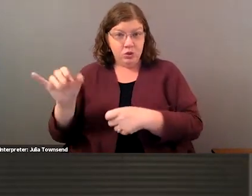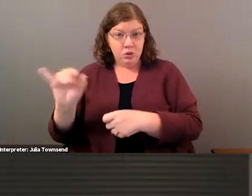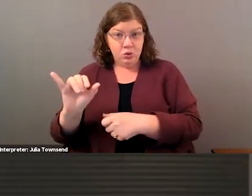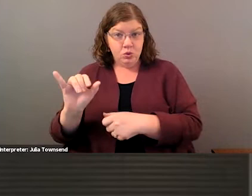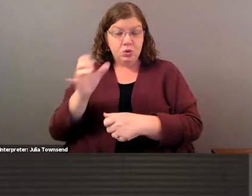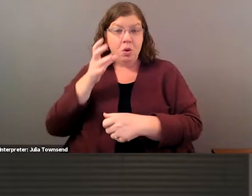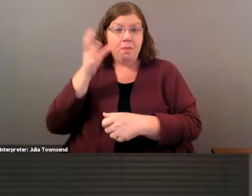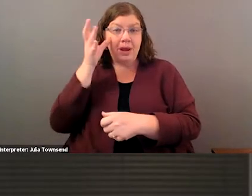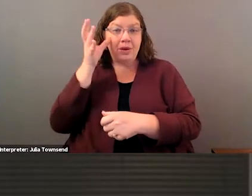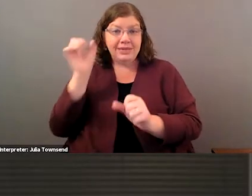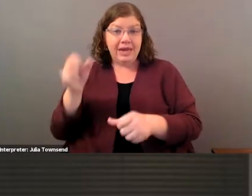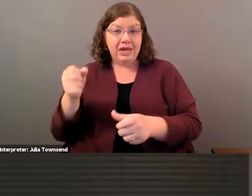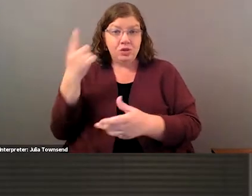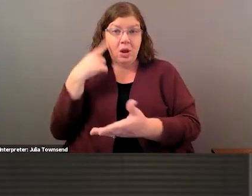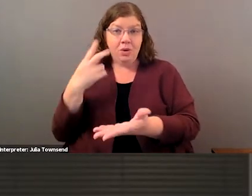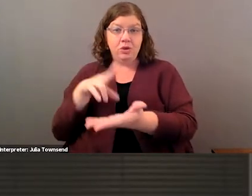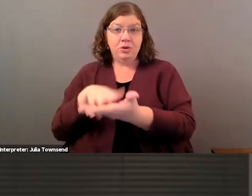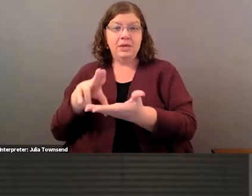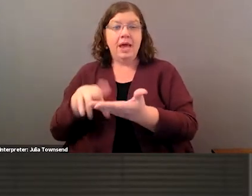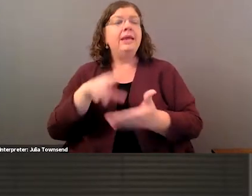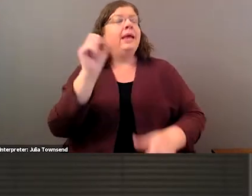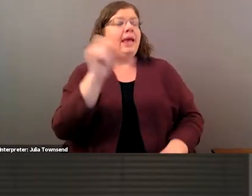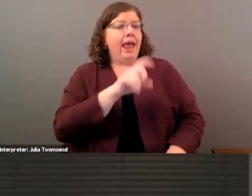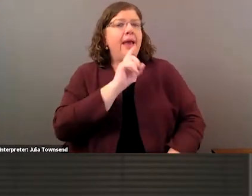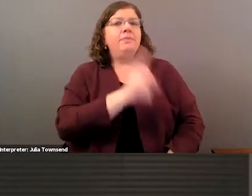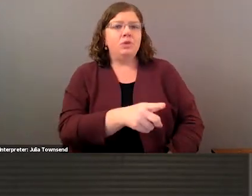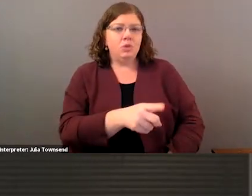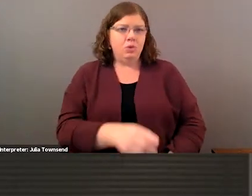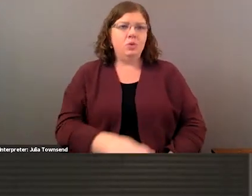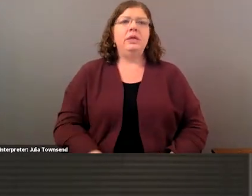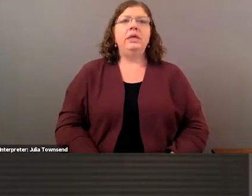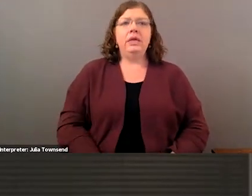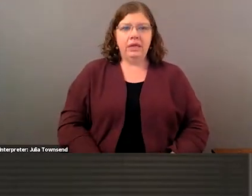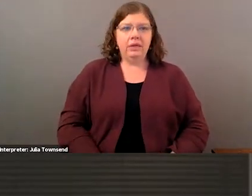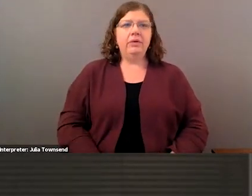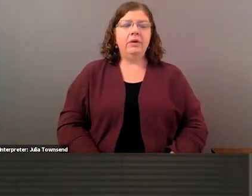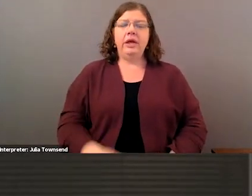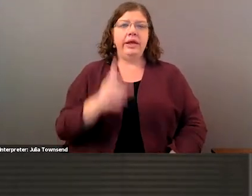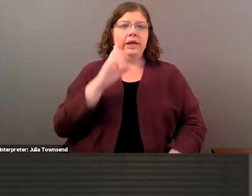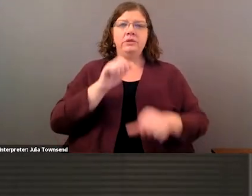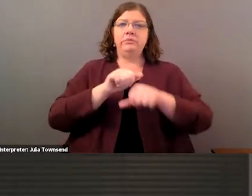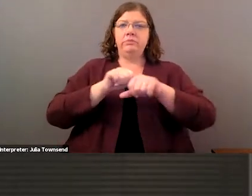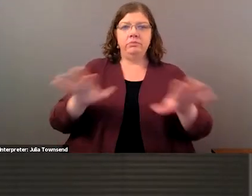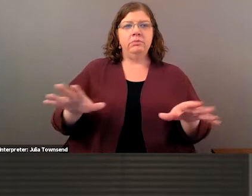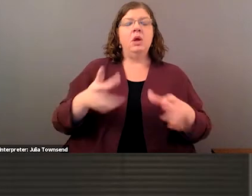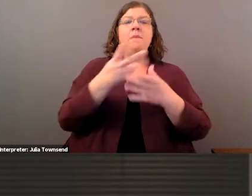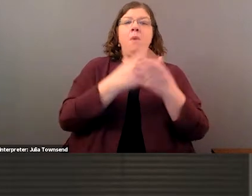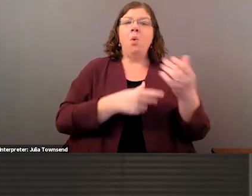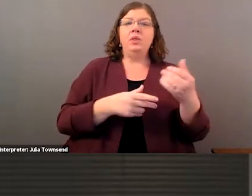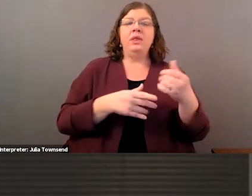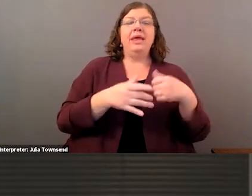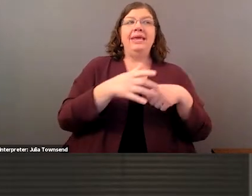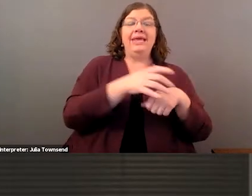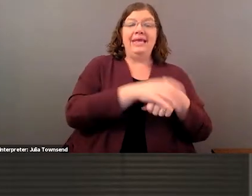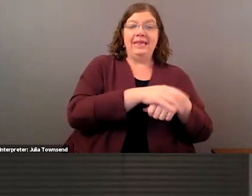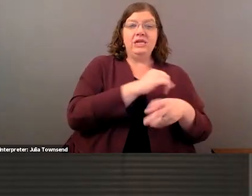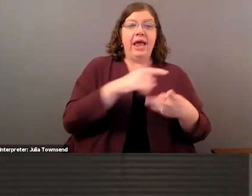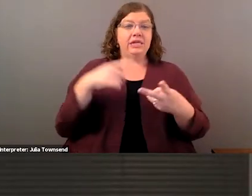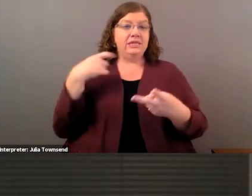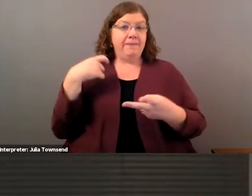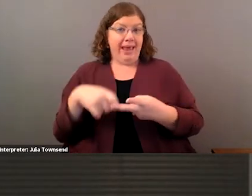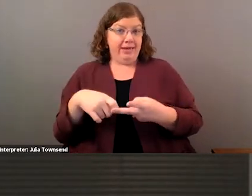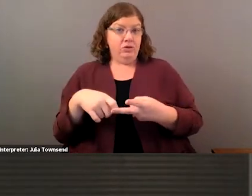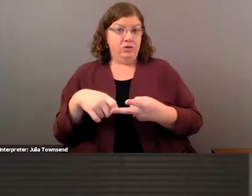understand what they're signing? Absolutely. It's available in English and Spanish, and we wouldn't